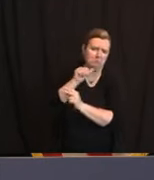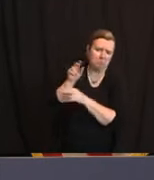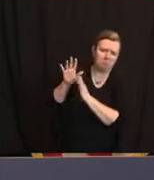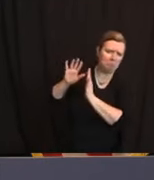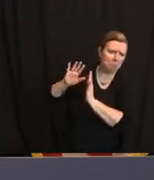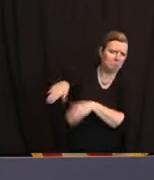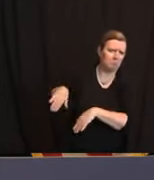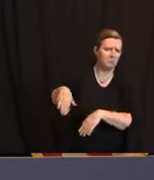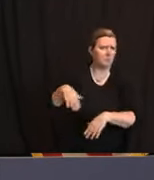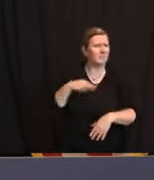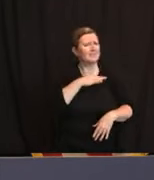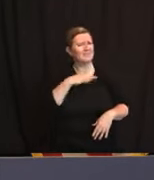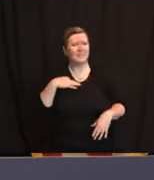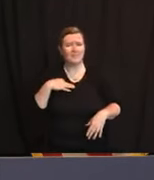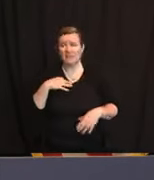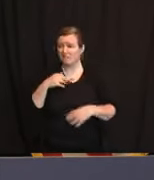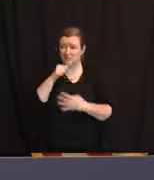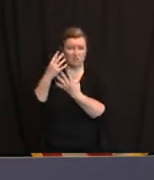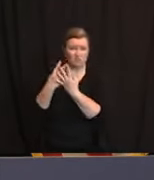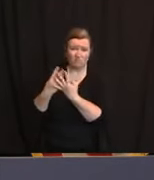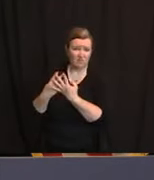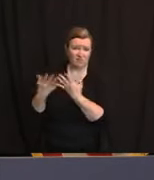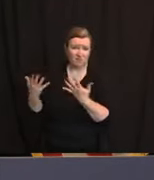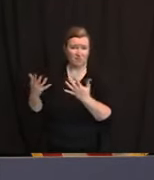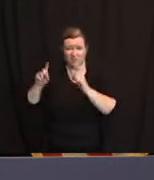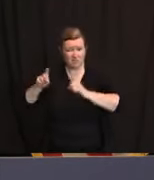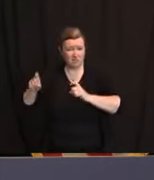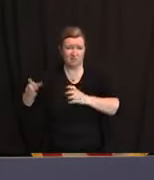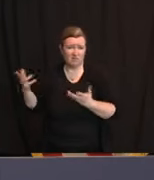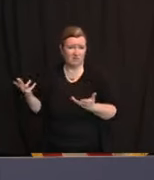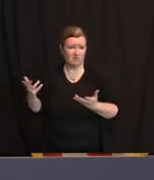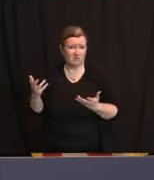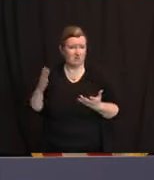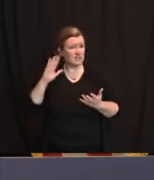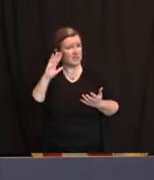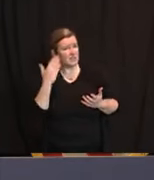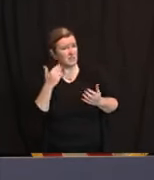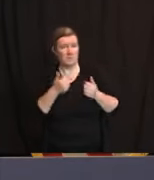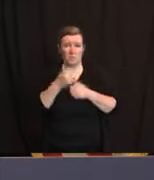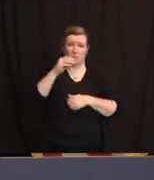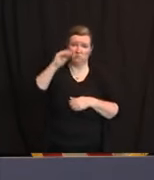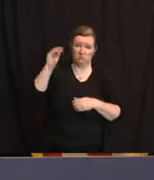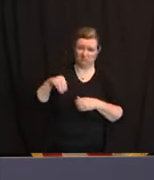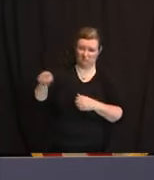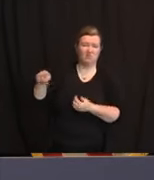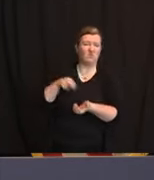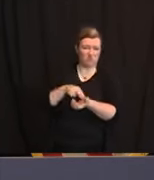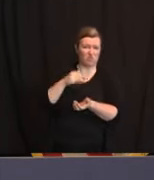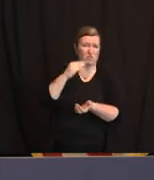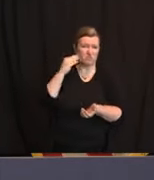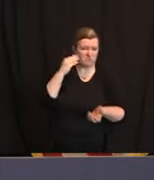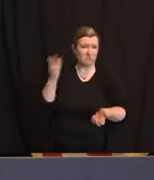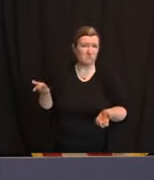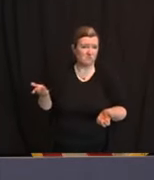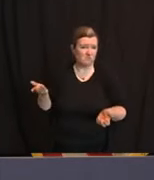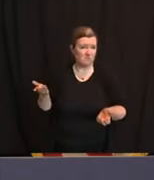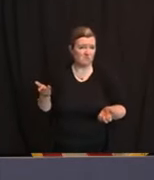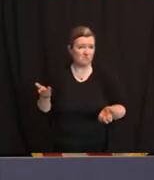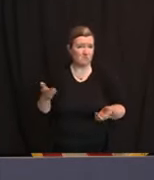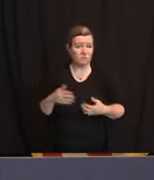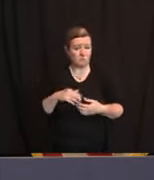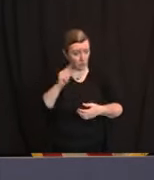So do you think there should be an inquiry into that? Because that's where most of the deaths are. Anything else, sir? That's it. Yeah, I don't